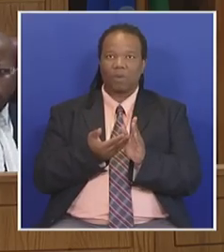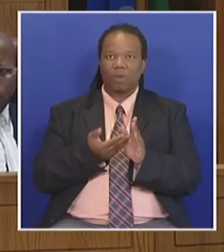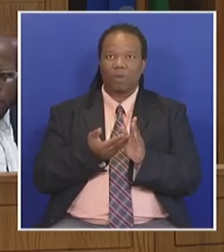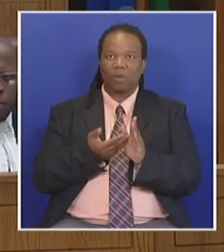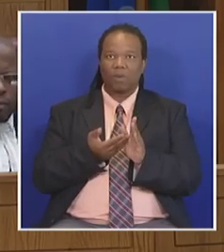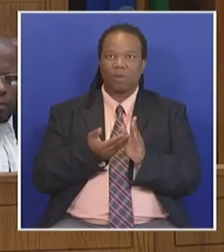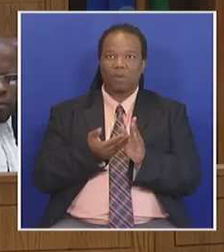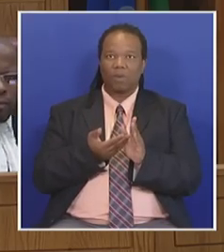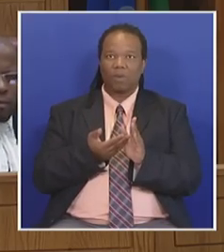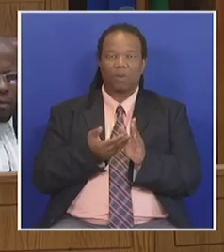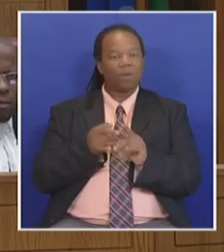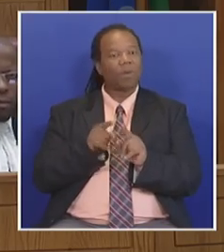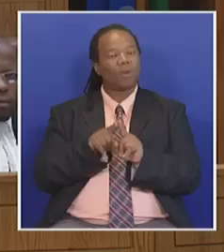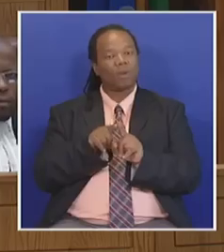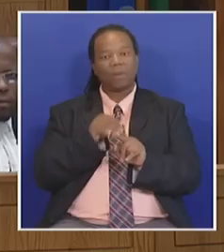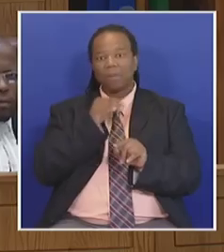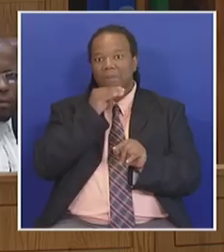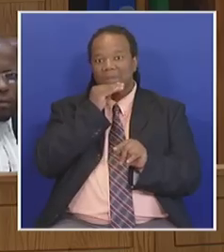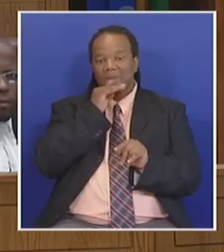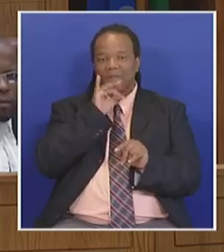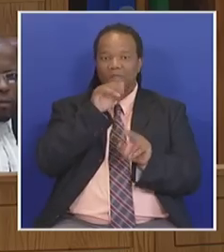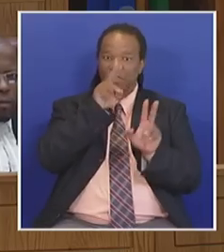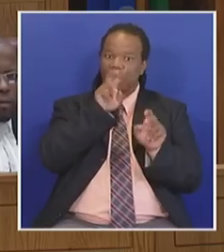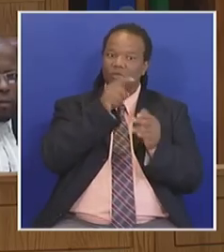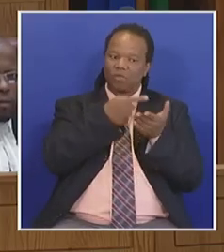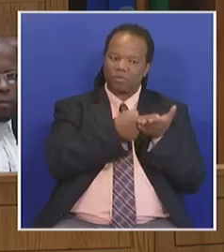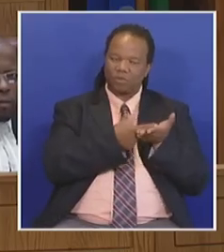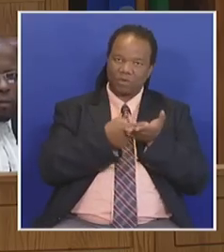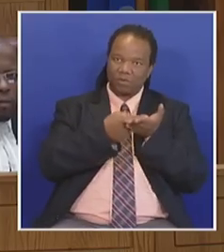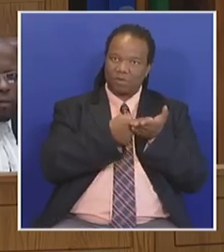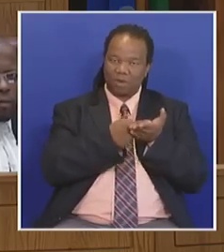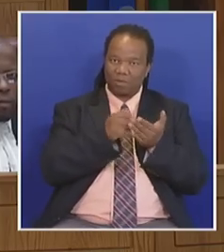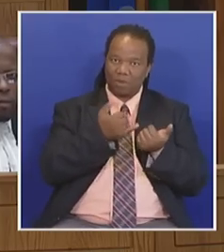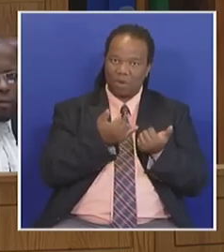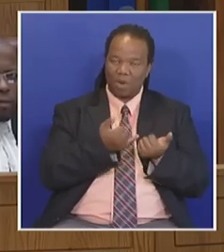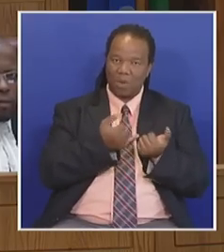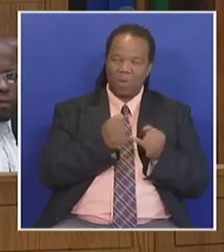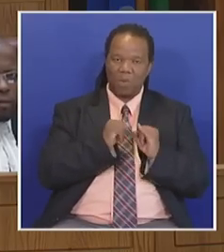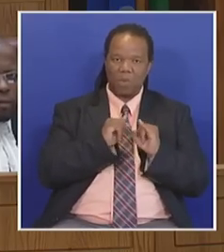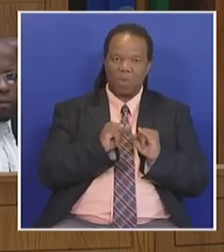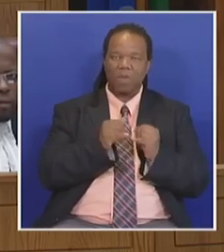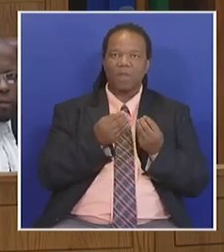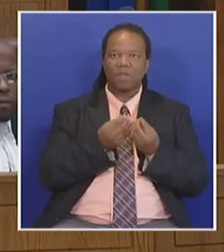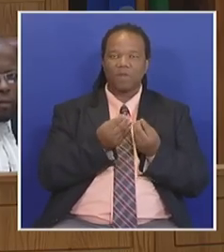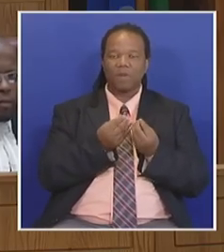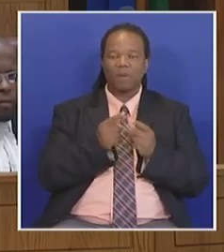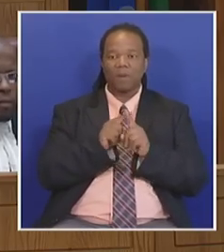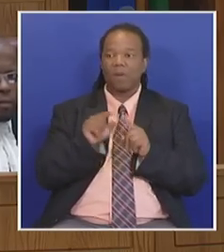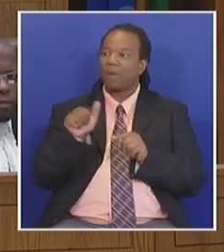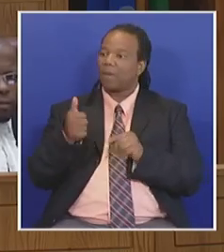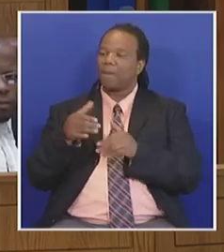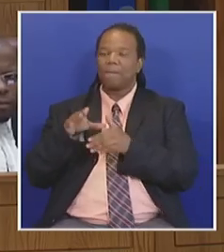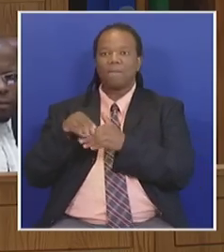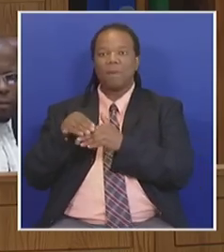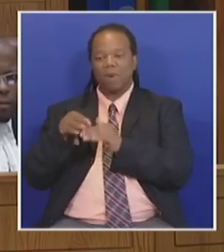a matter which must be discussed by the House urgently, Isn't the procedure, Honorable Member, that